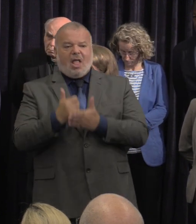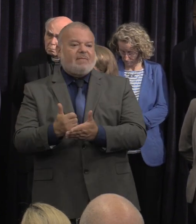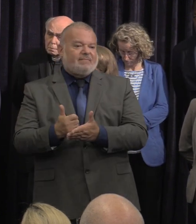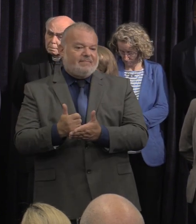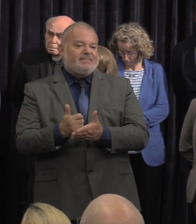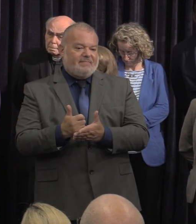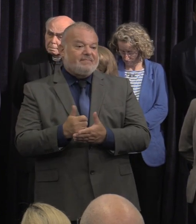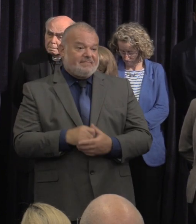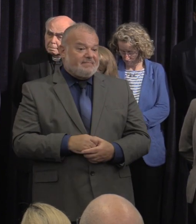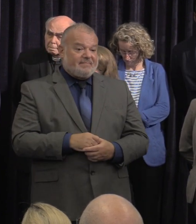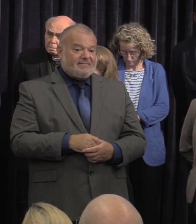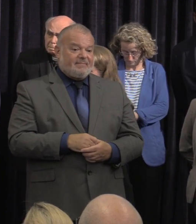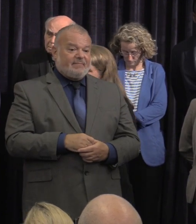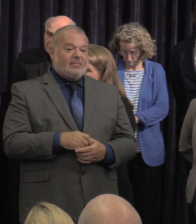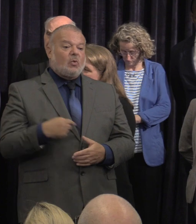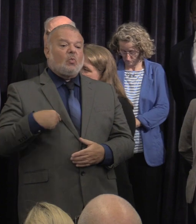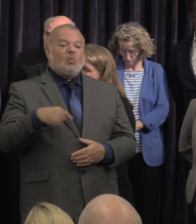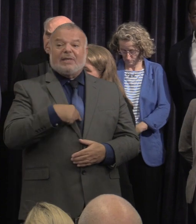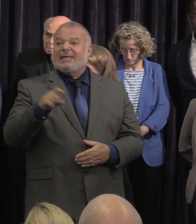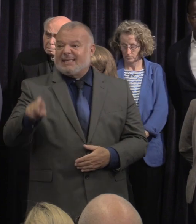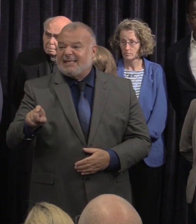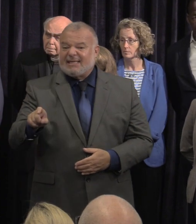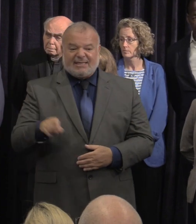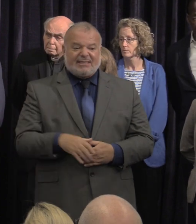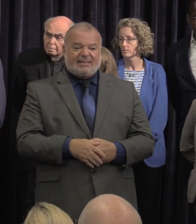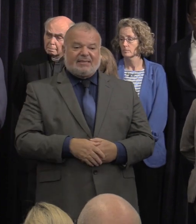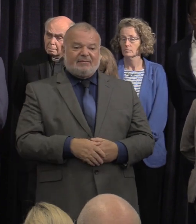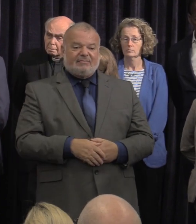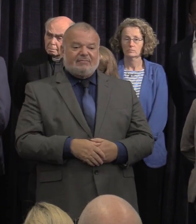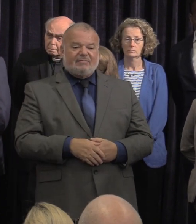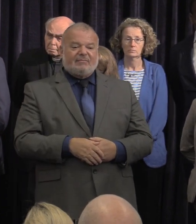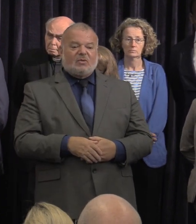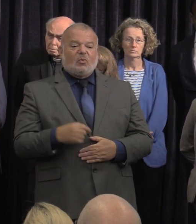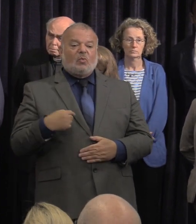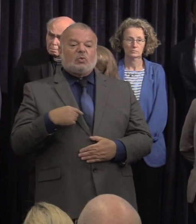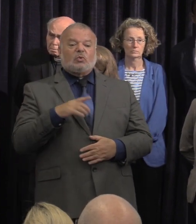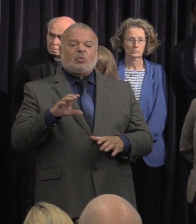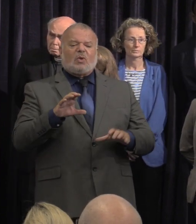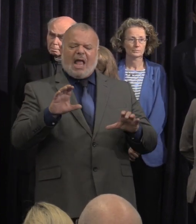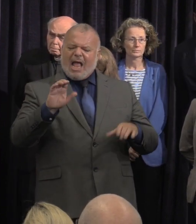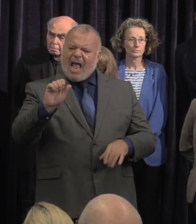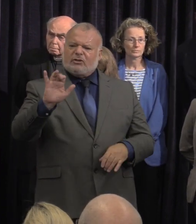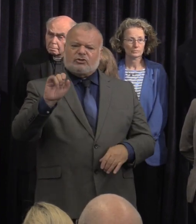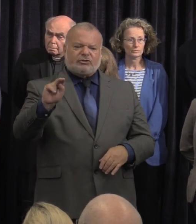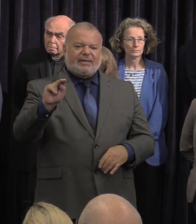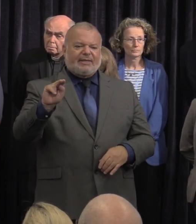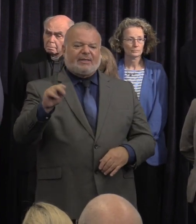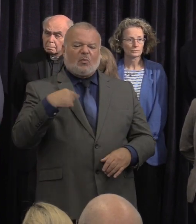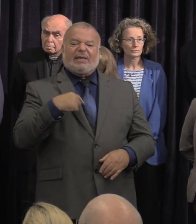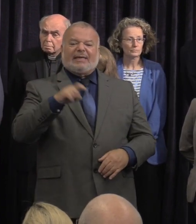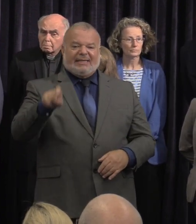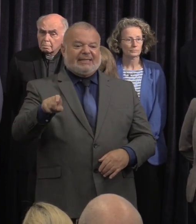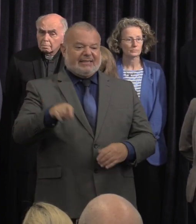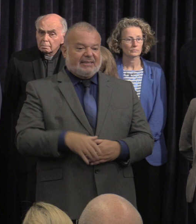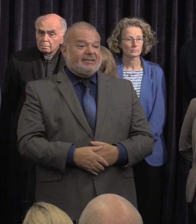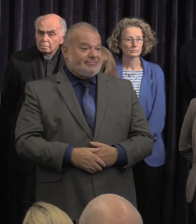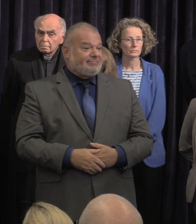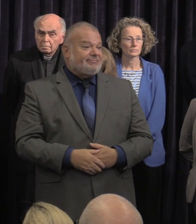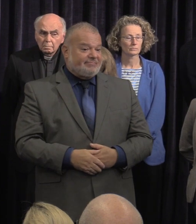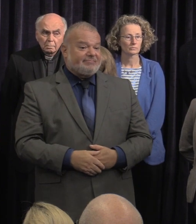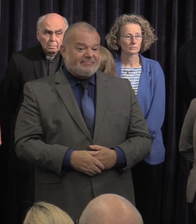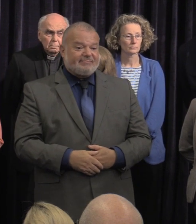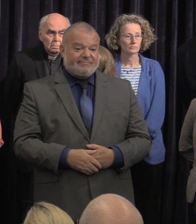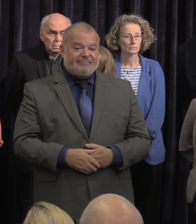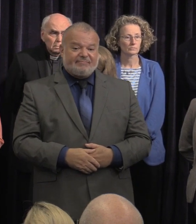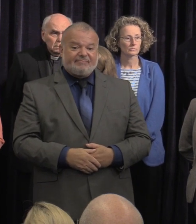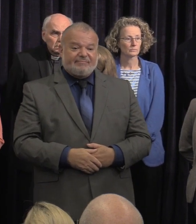of necessity. And again, we'll take whatever actions necessary to secure resources here in the state.